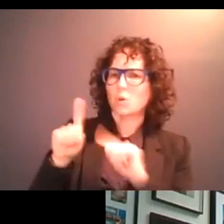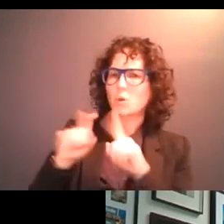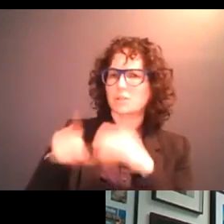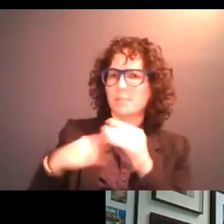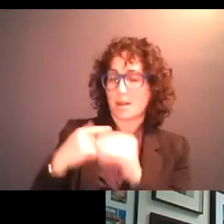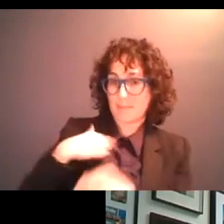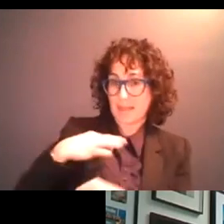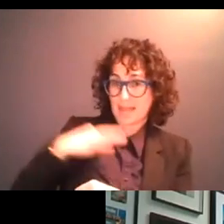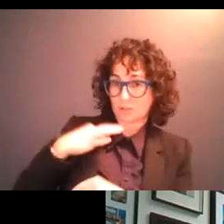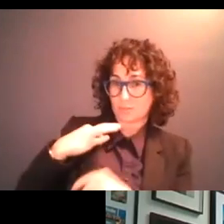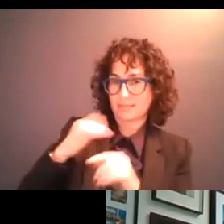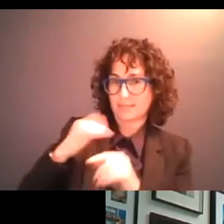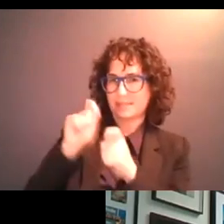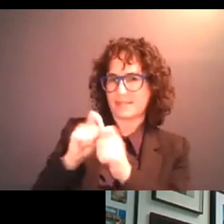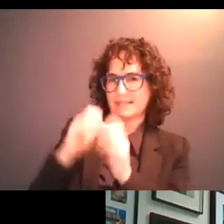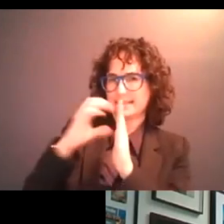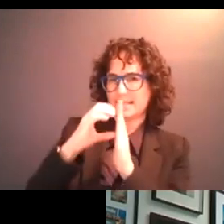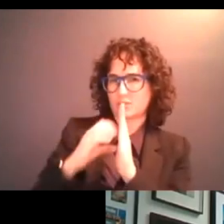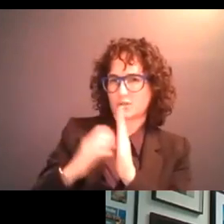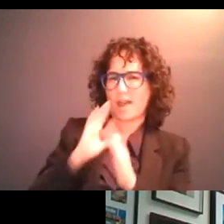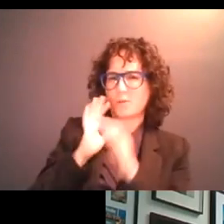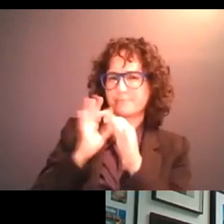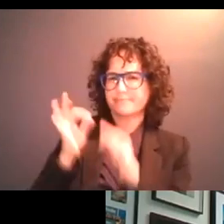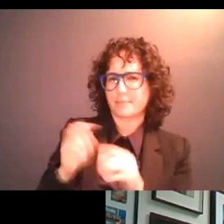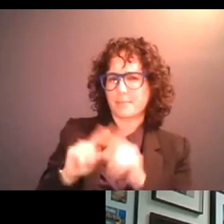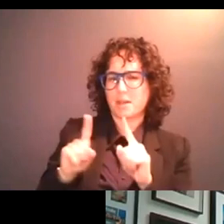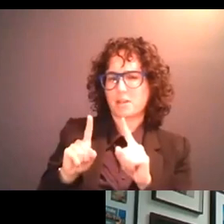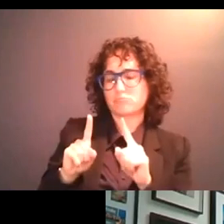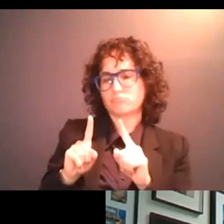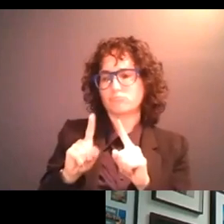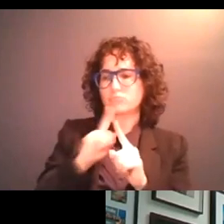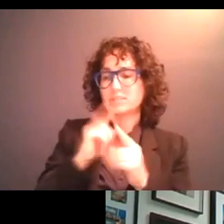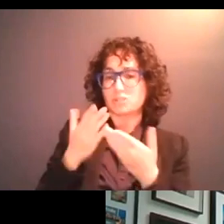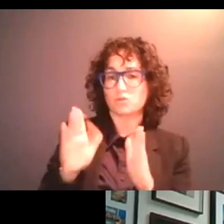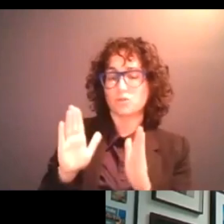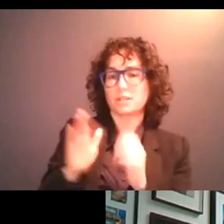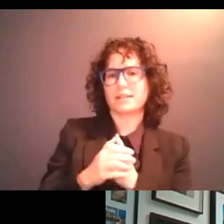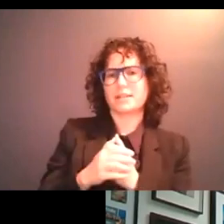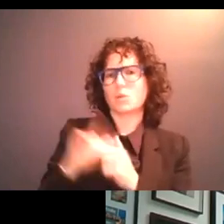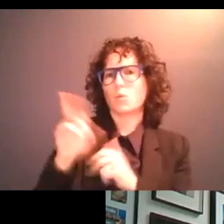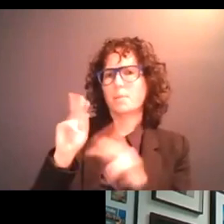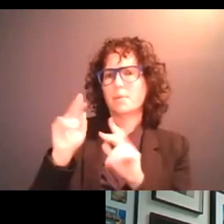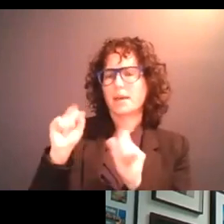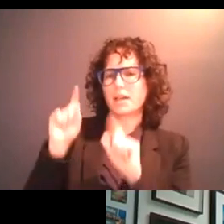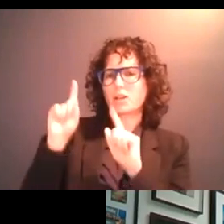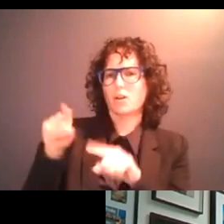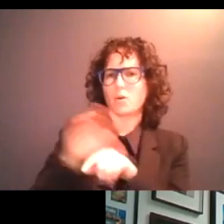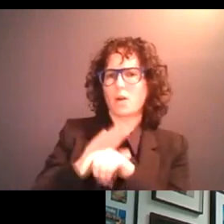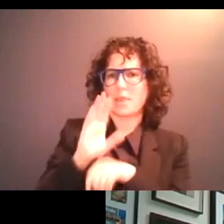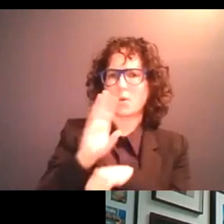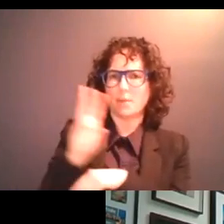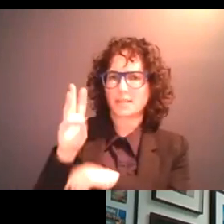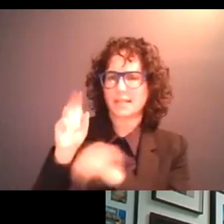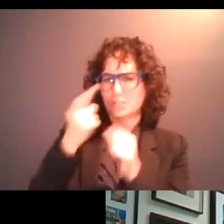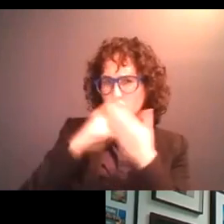in a certain sector? Now we'll go through some of those questions, but generally, Tamara, where can people go on our site to check